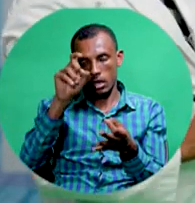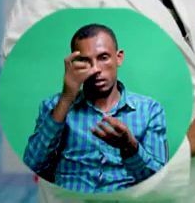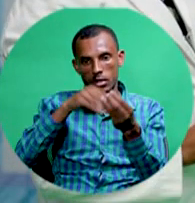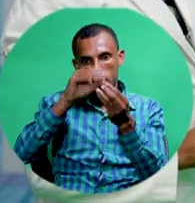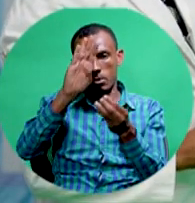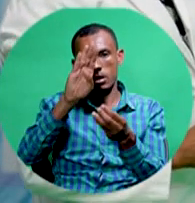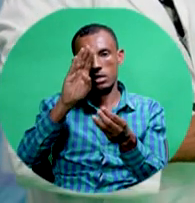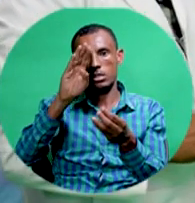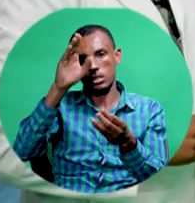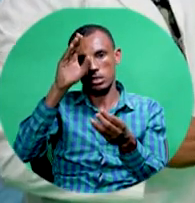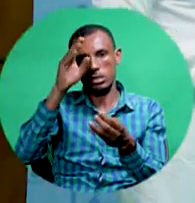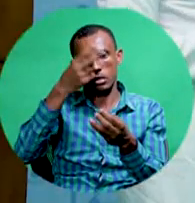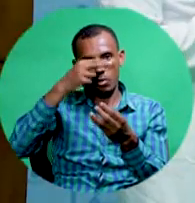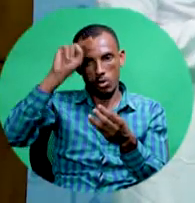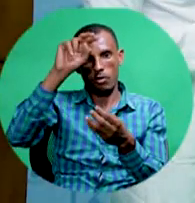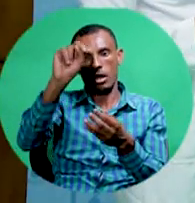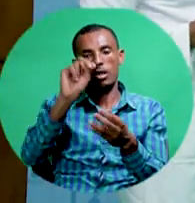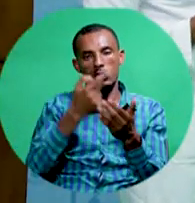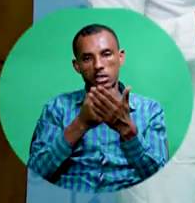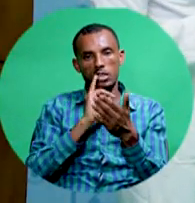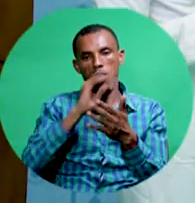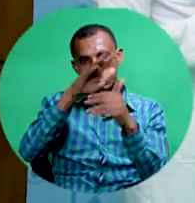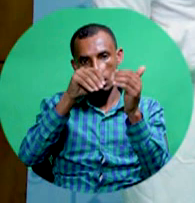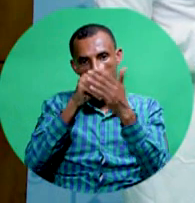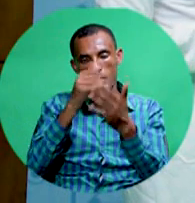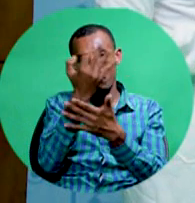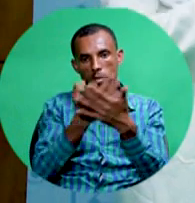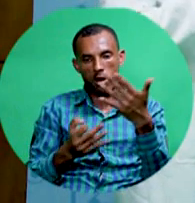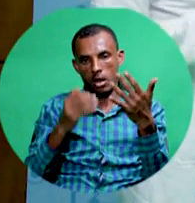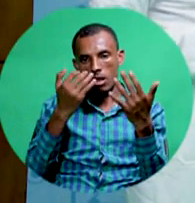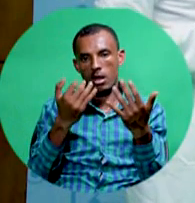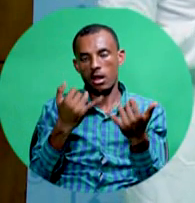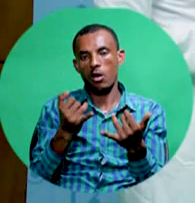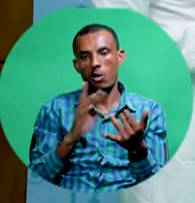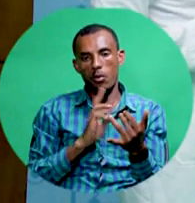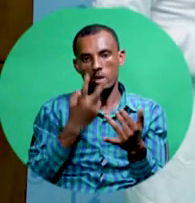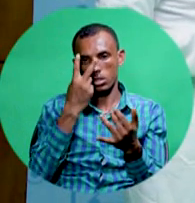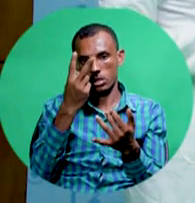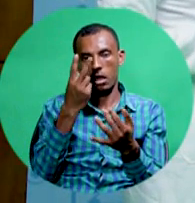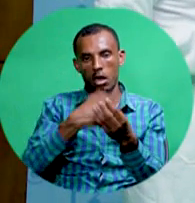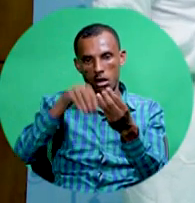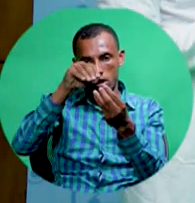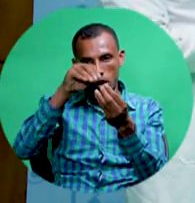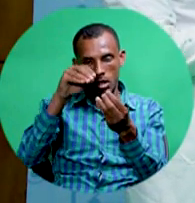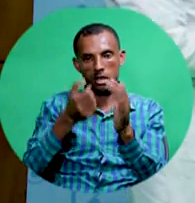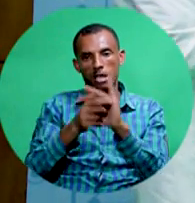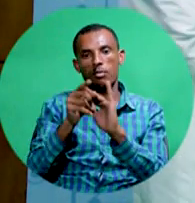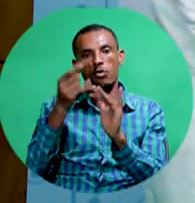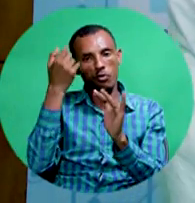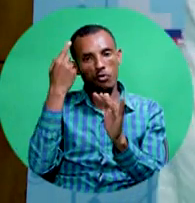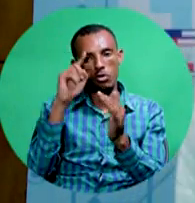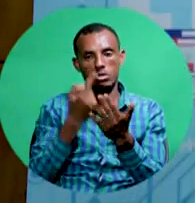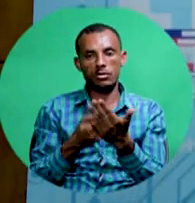n. So this is a general formula. Now let's see example for the additional example for this.